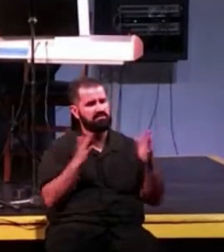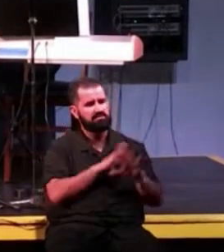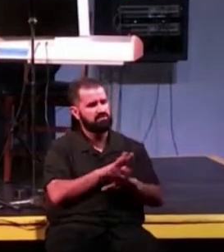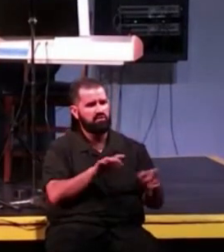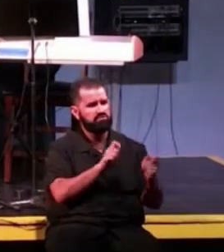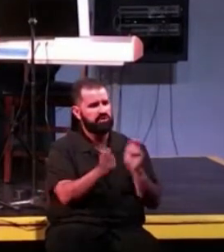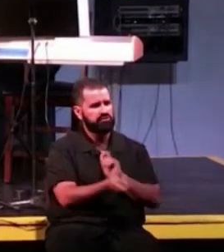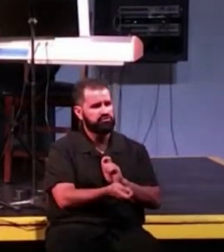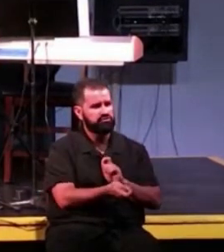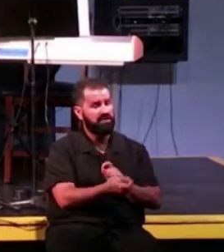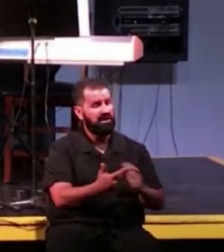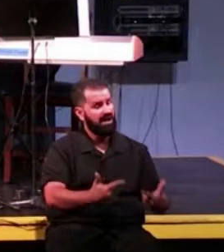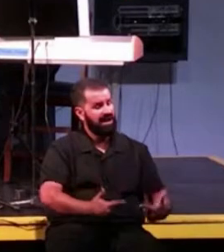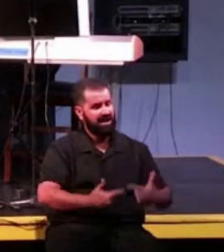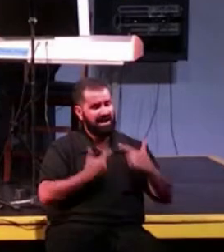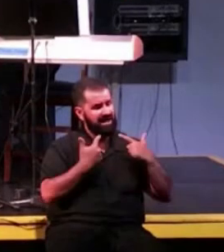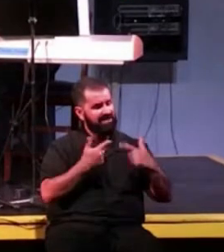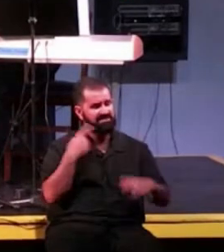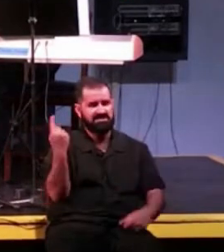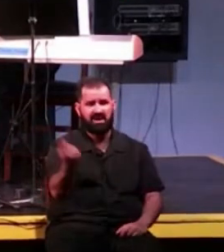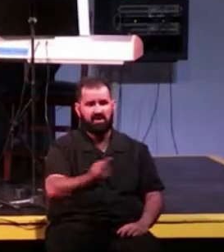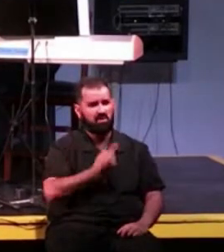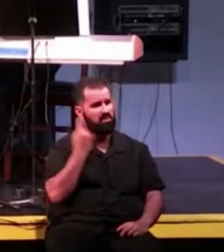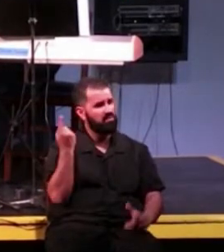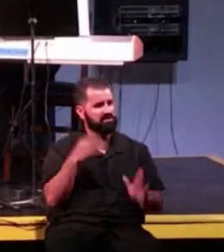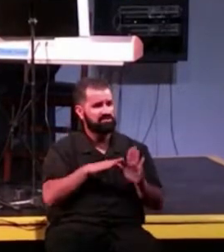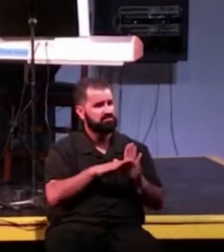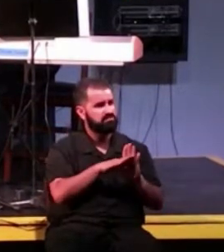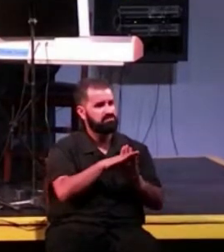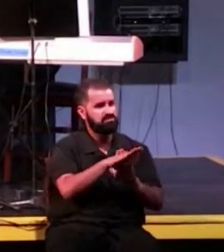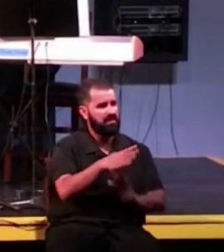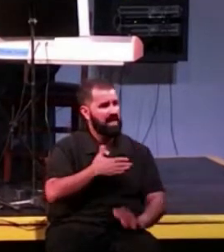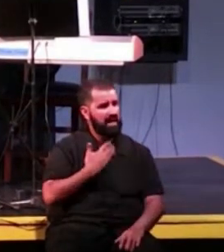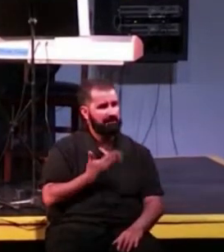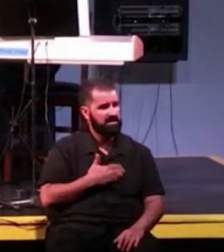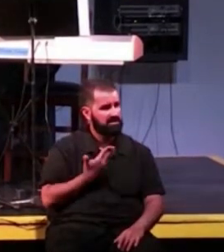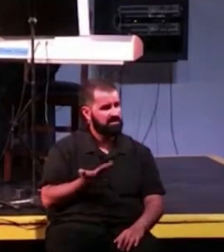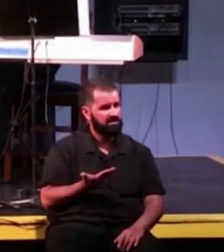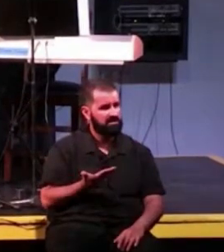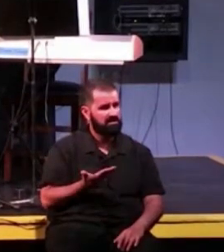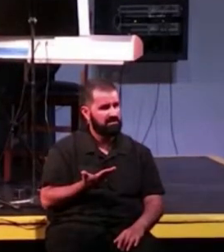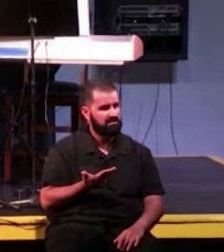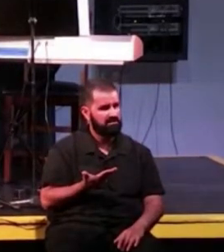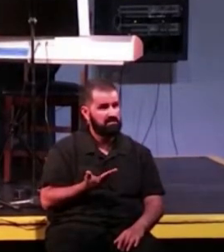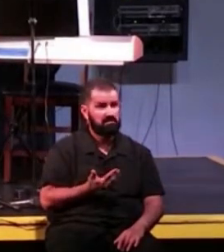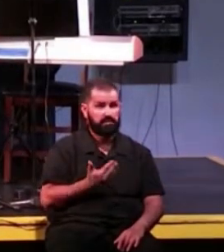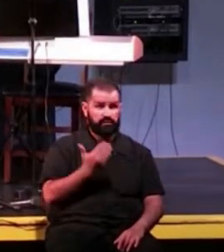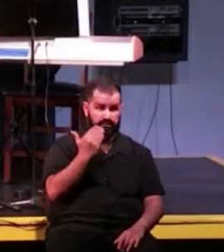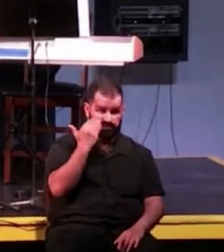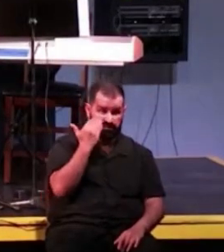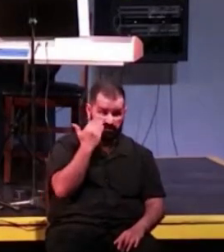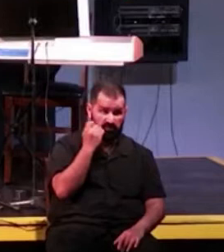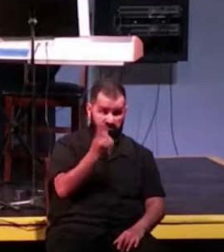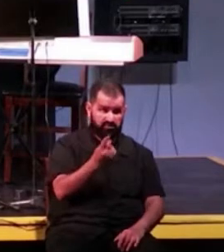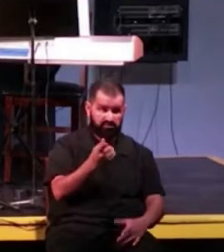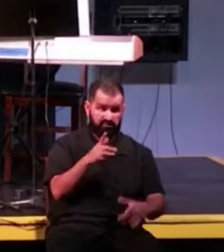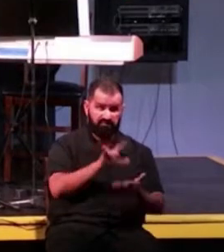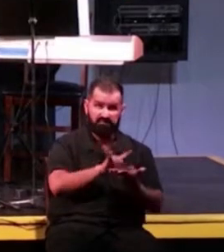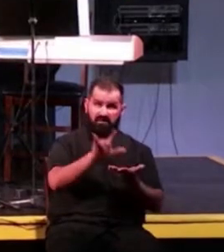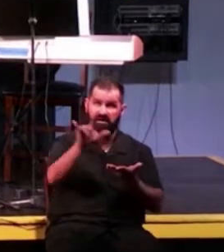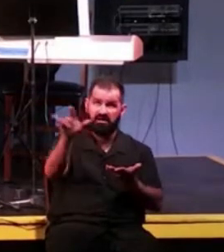Because the truth is, life is not always pleasant. You can fly Spirit Airlines and know life is not